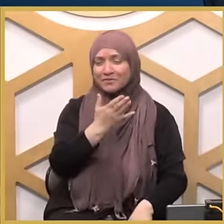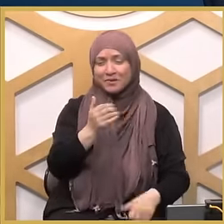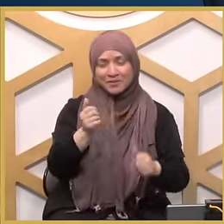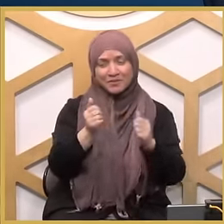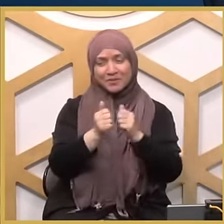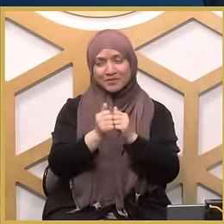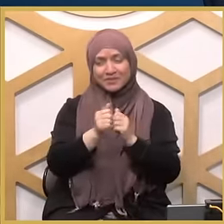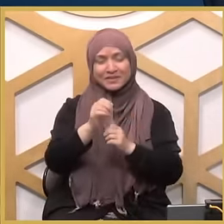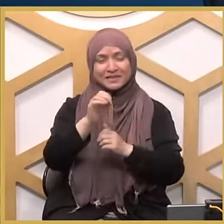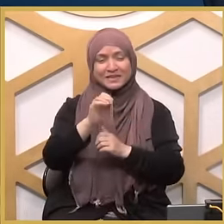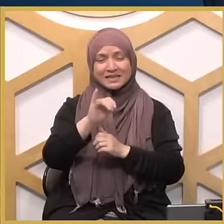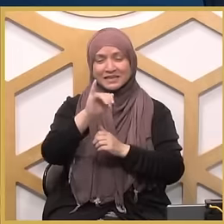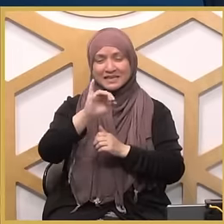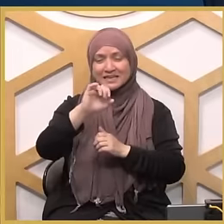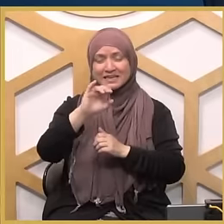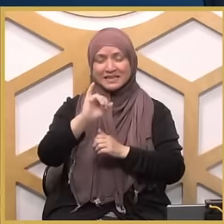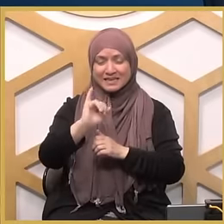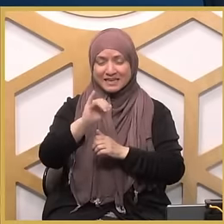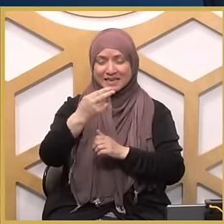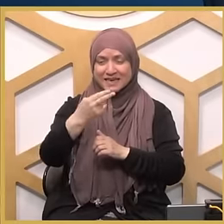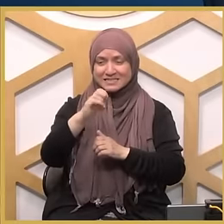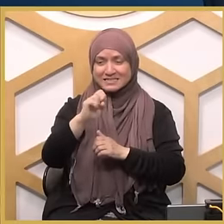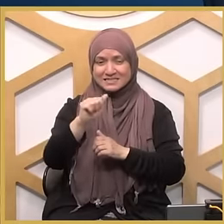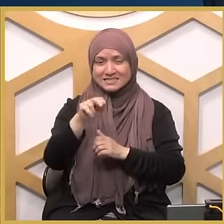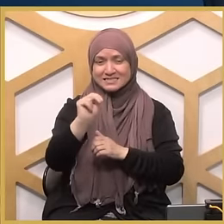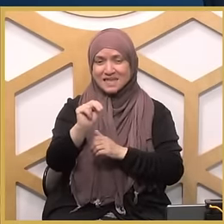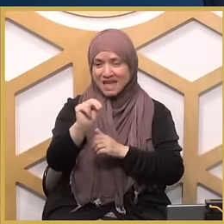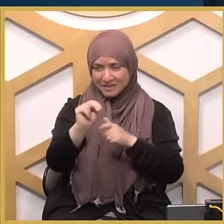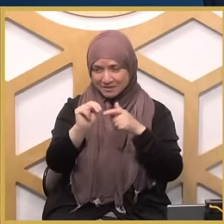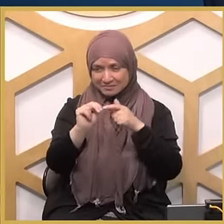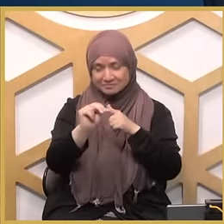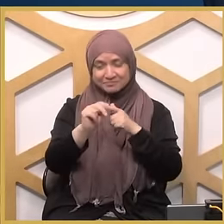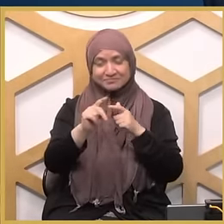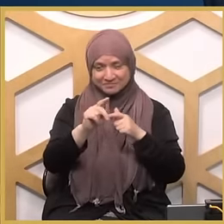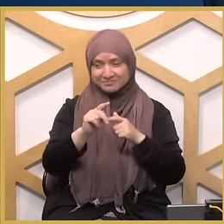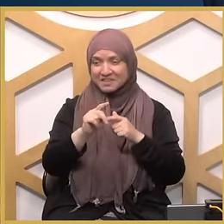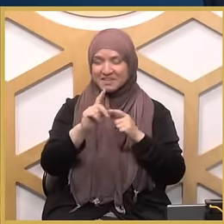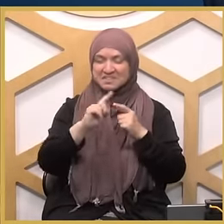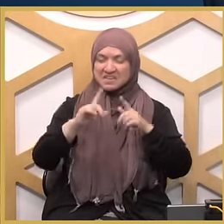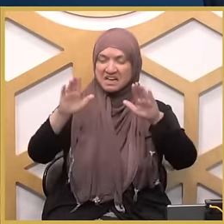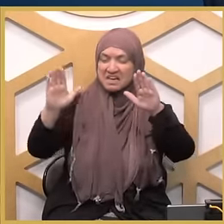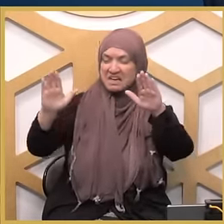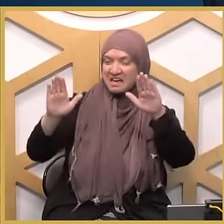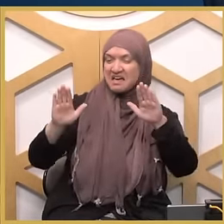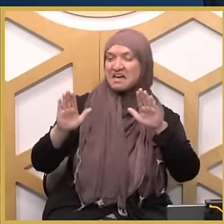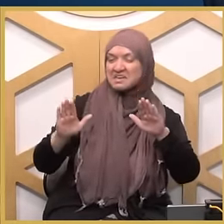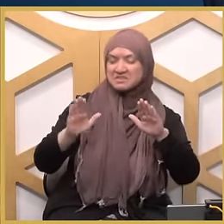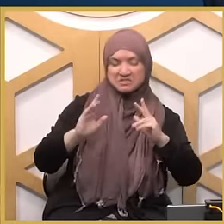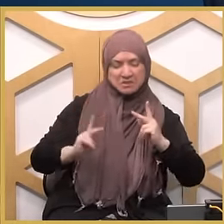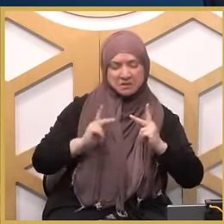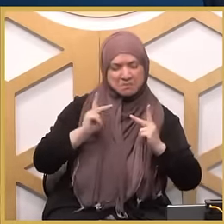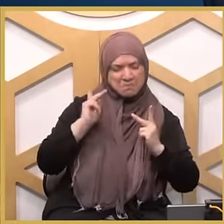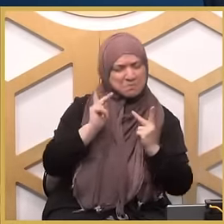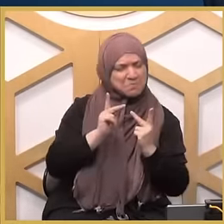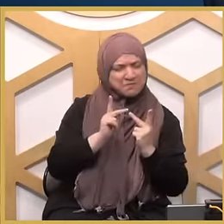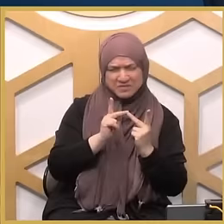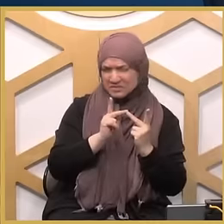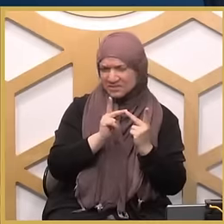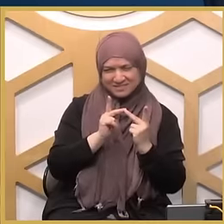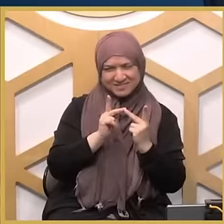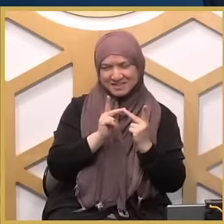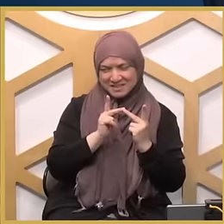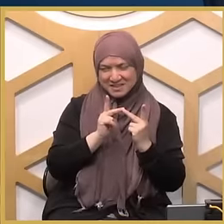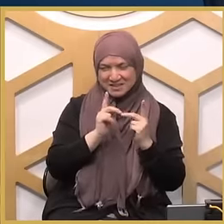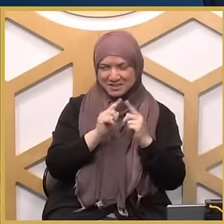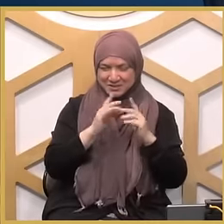excellence in the most perfect way, which is what we consider it to be the human perfection, the relative human perfection, not the angelic perfection, but the